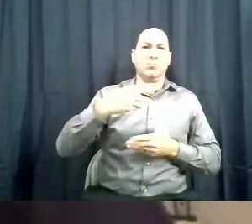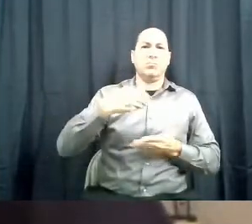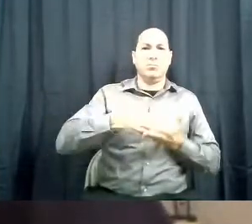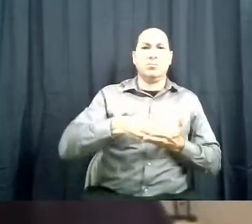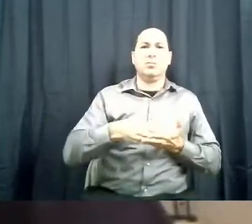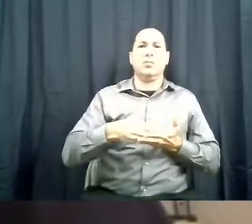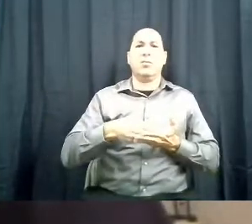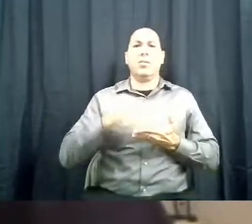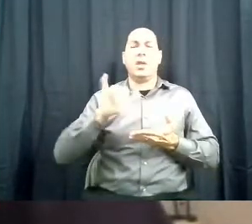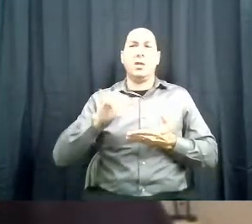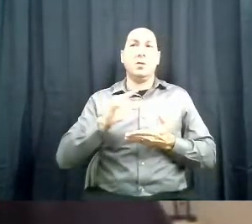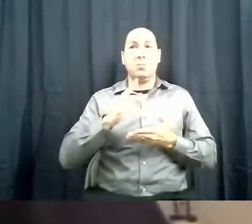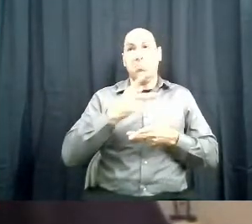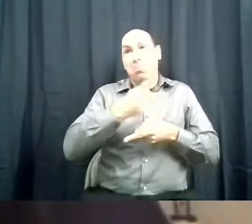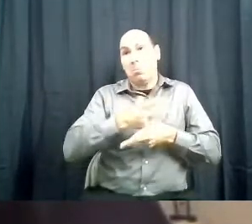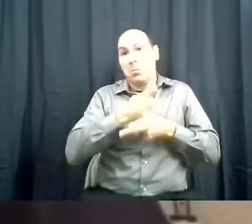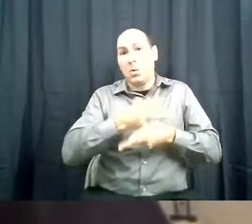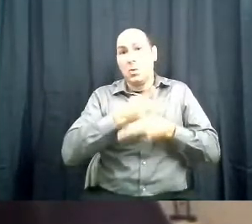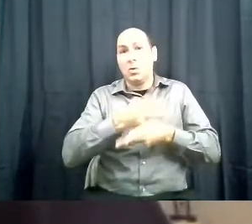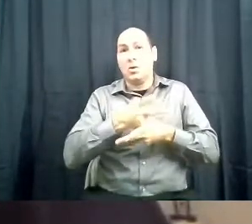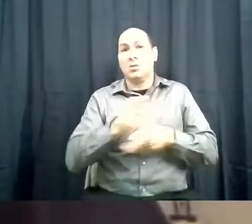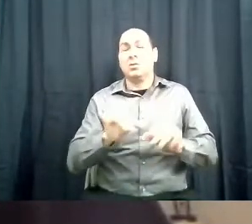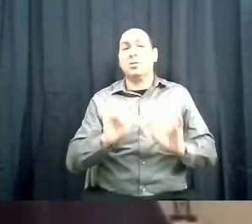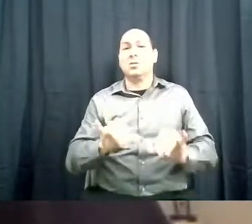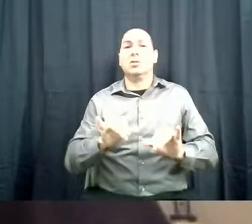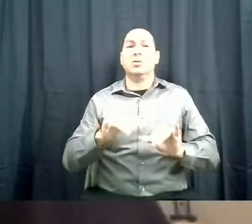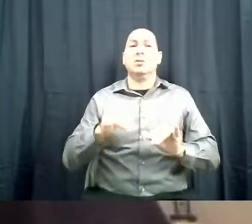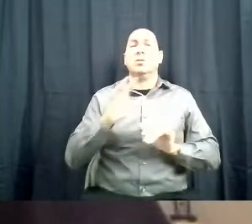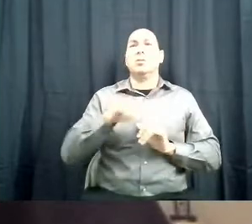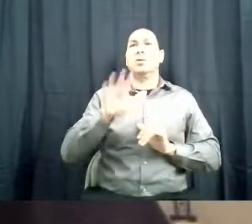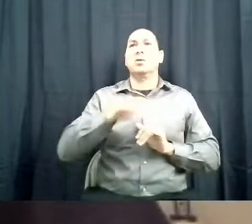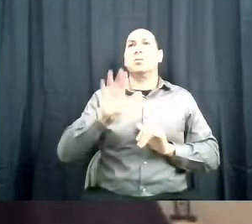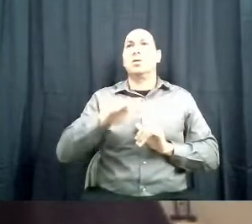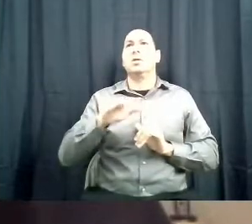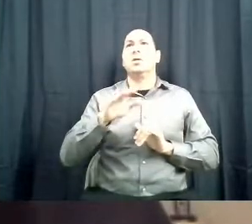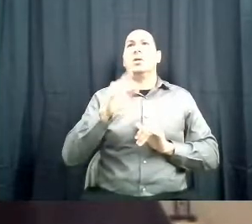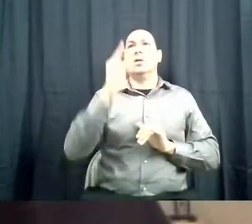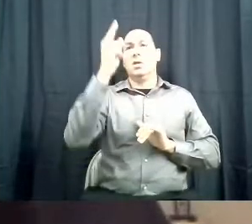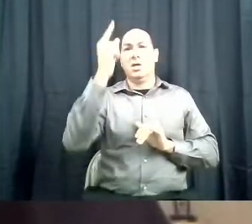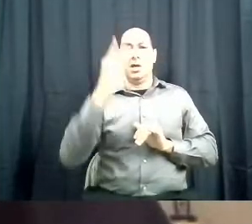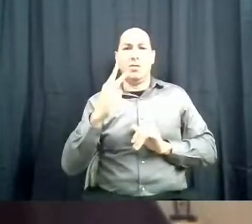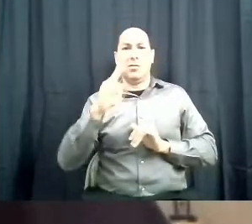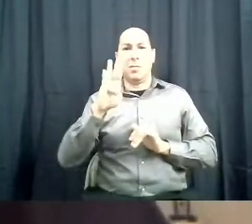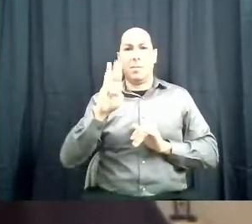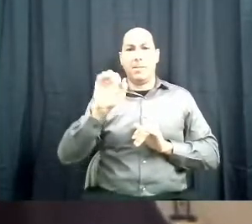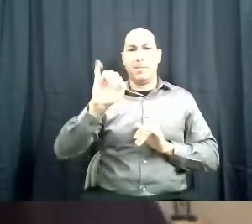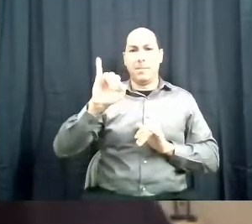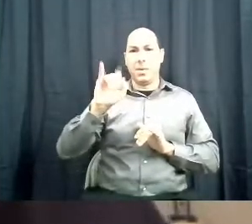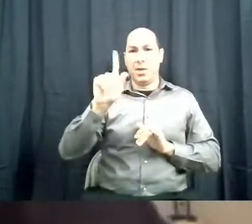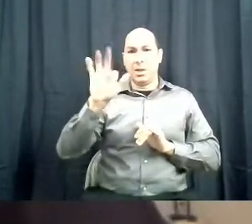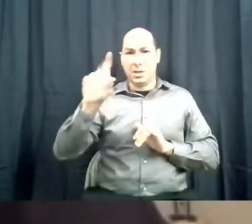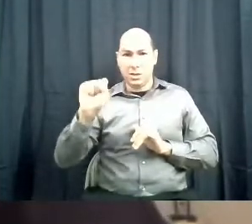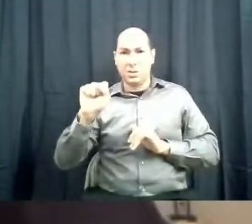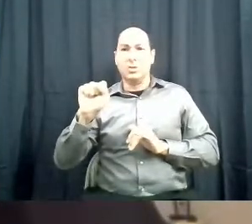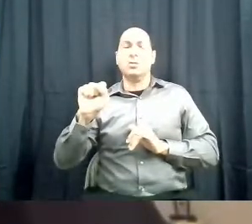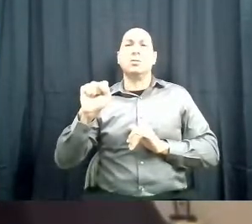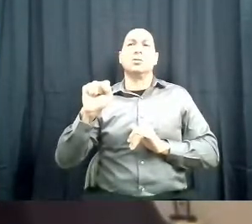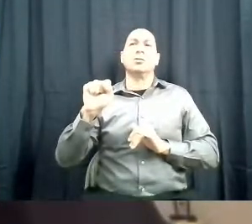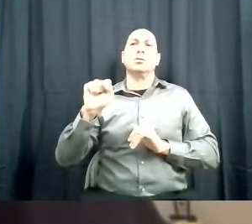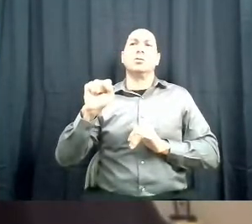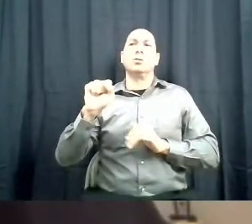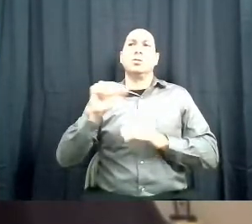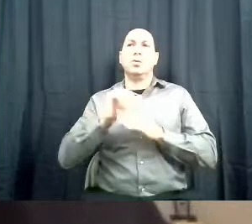That would yield $2.5 billion in additional revenue over the next 3 fiscal years. And